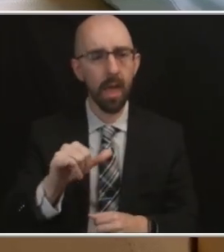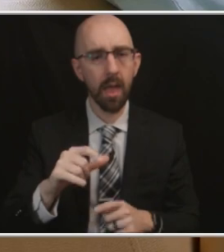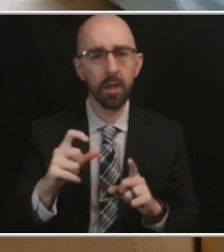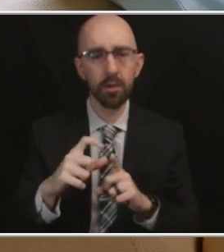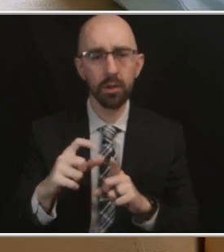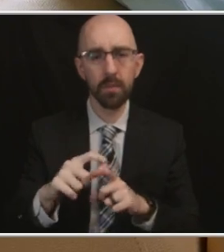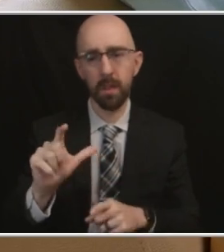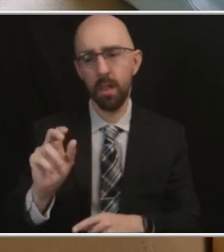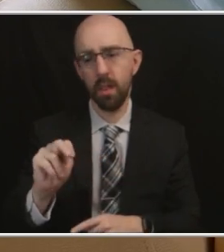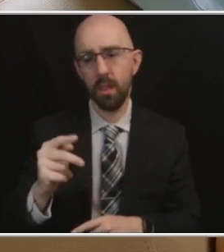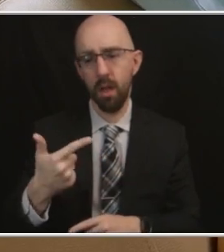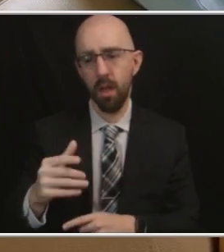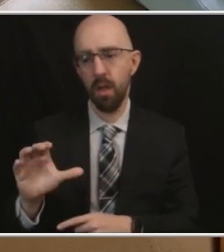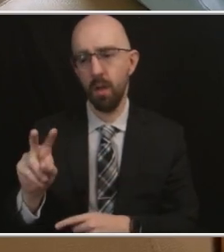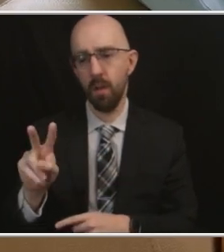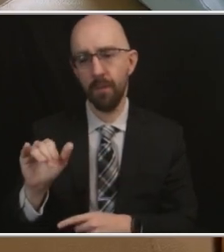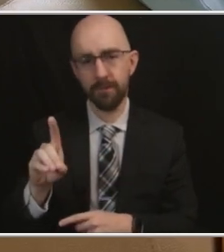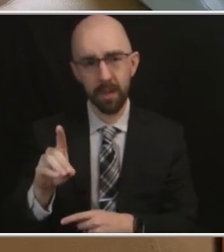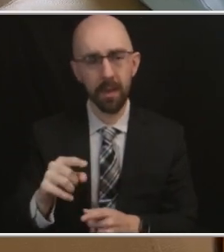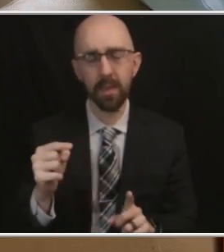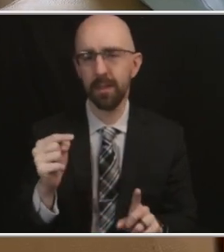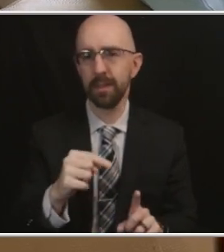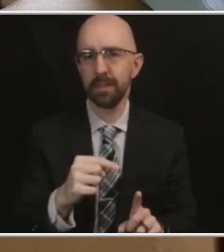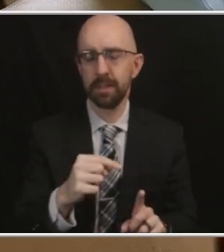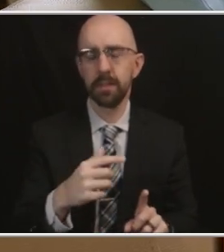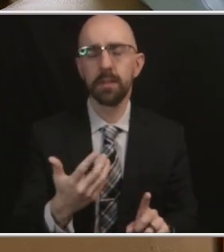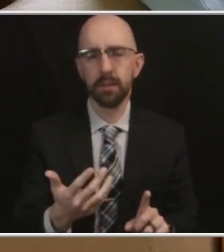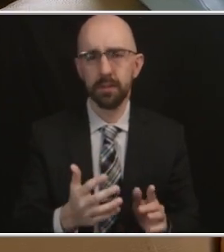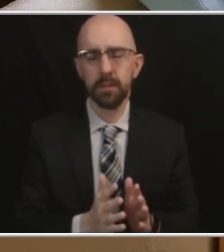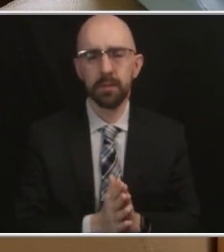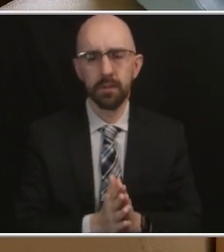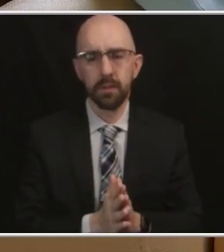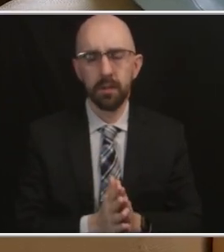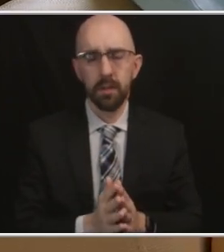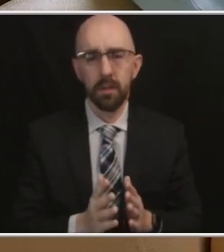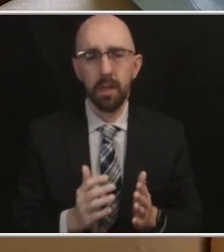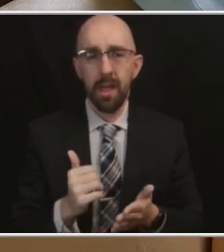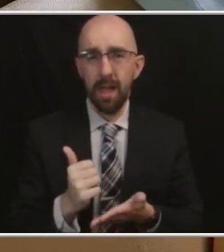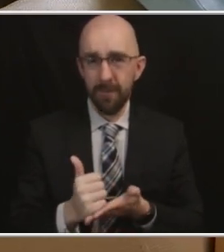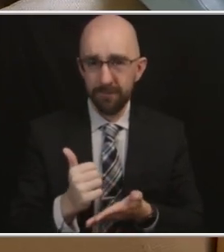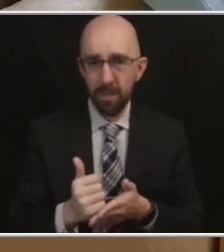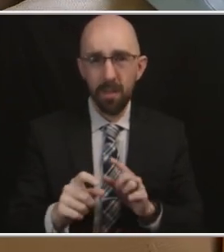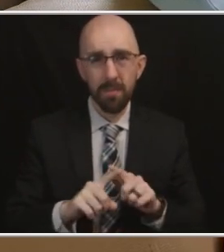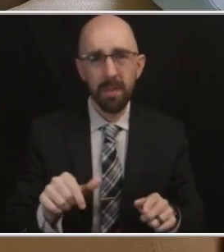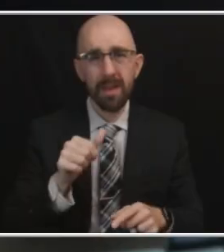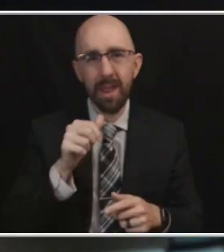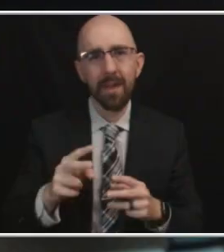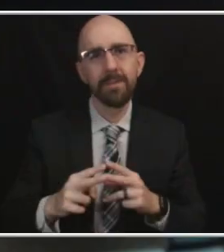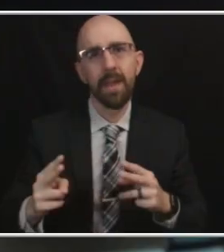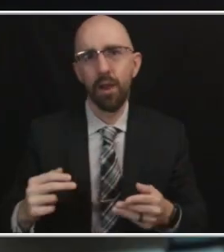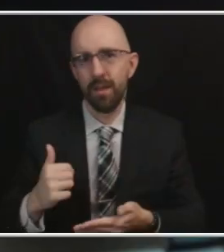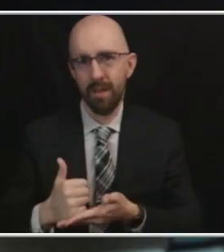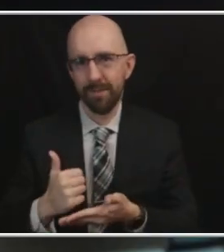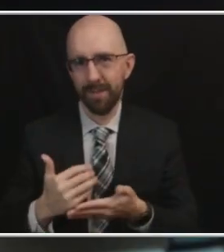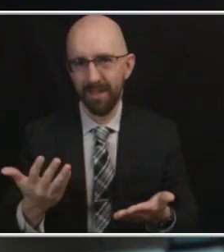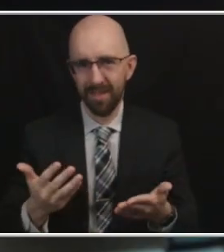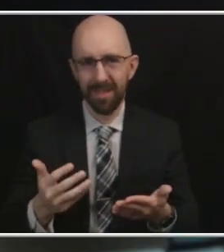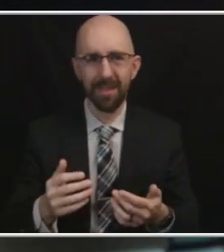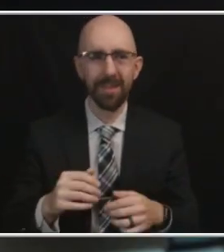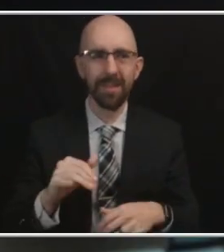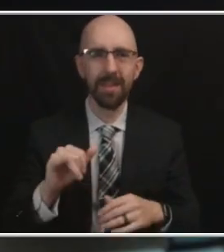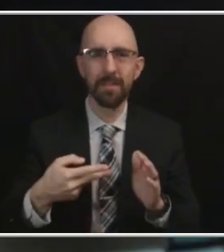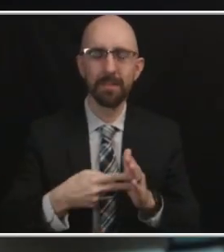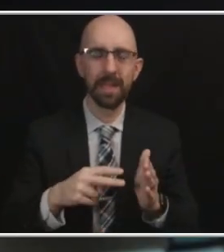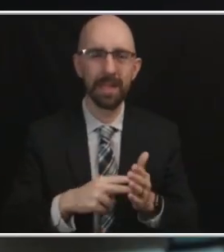COVID is helpful, but not too helpful, in that long COVID means